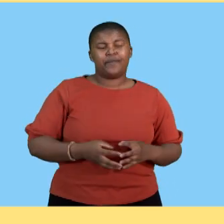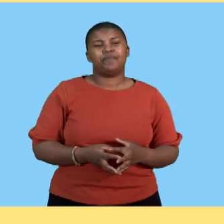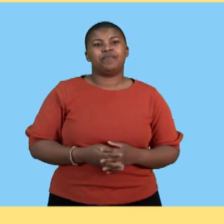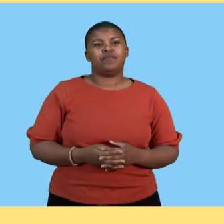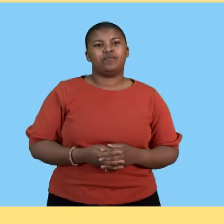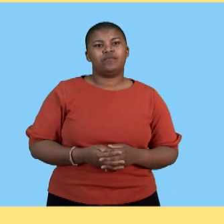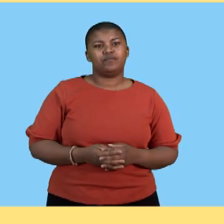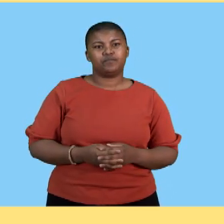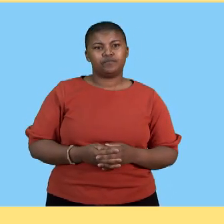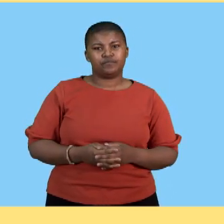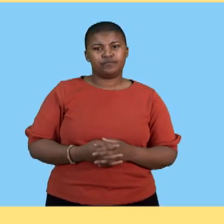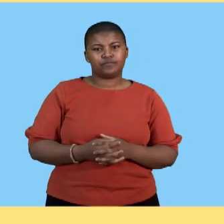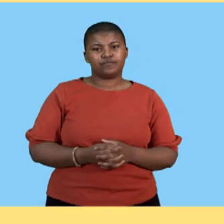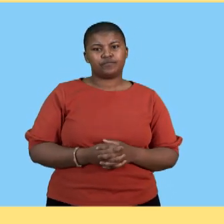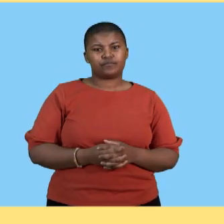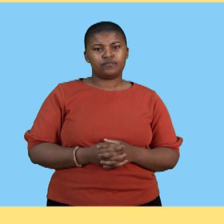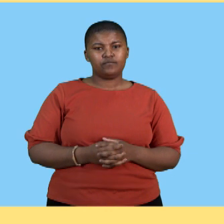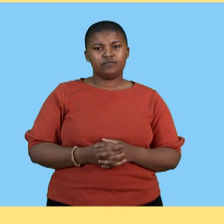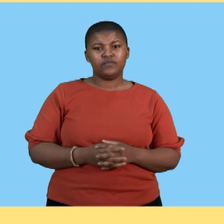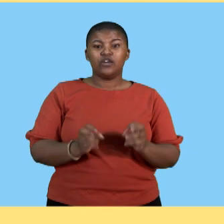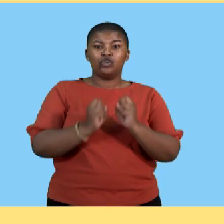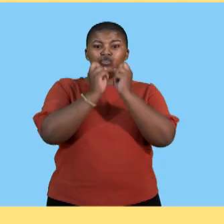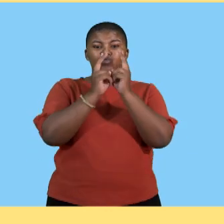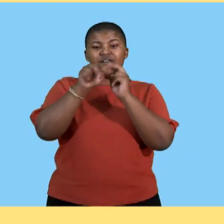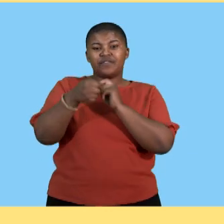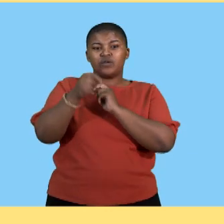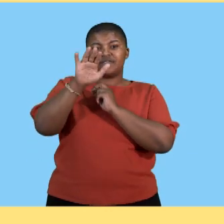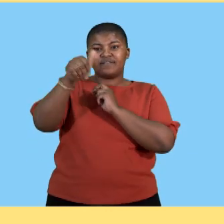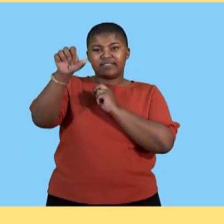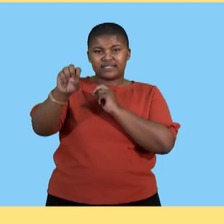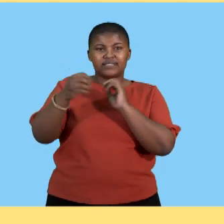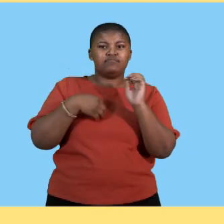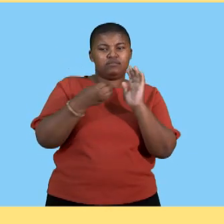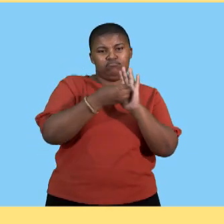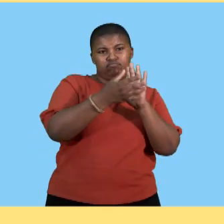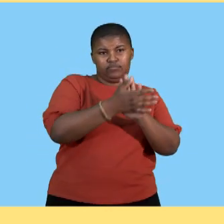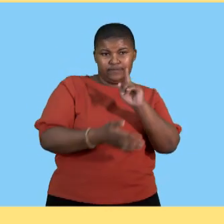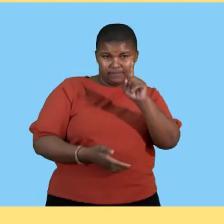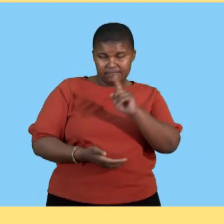And I'll bring the amount from the list of balances, which is 12,560.